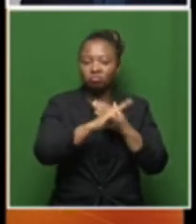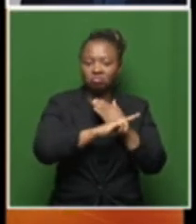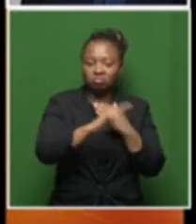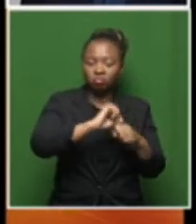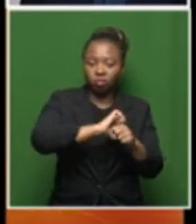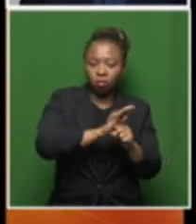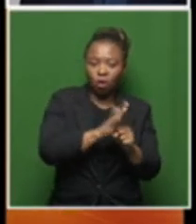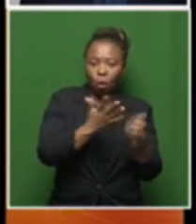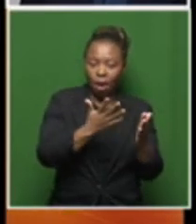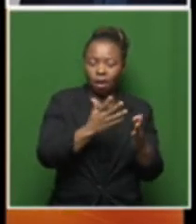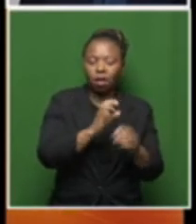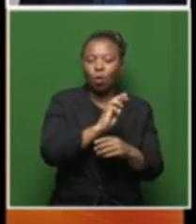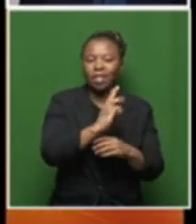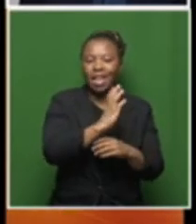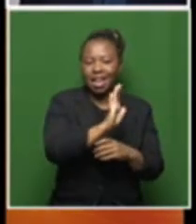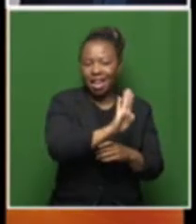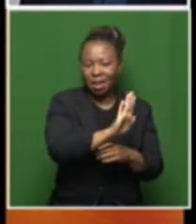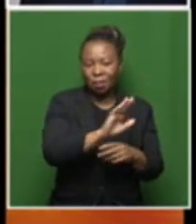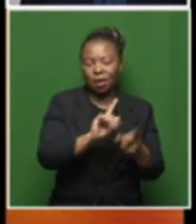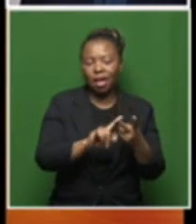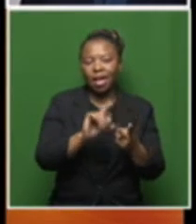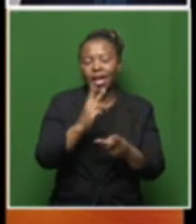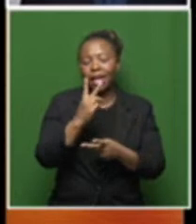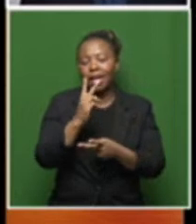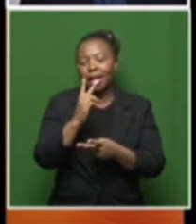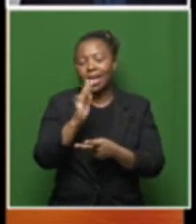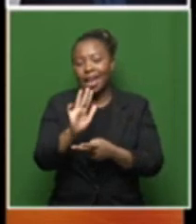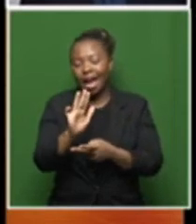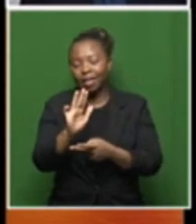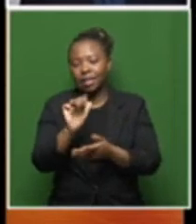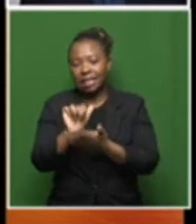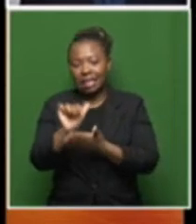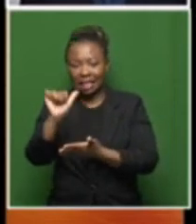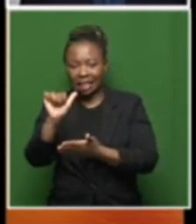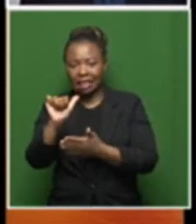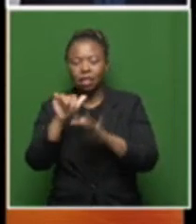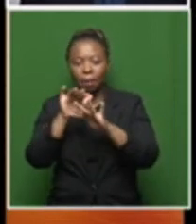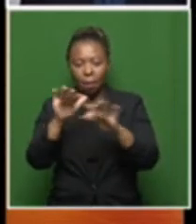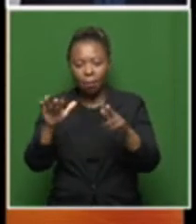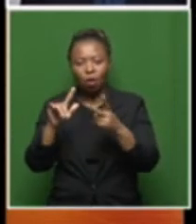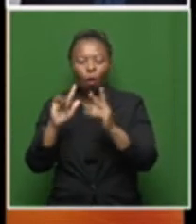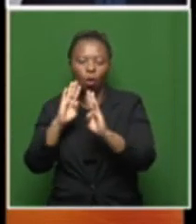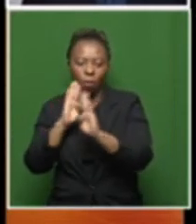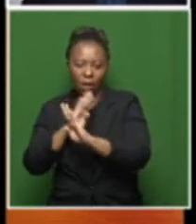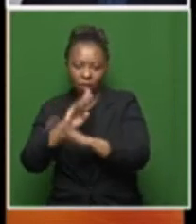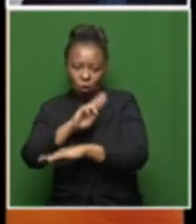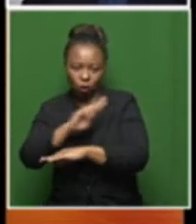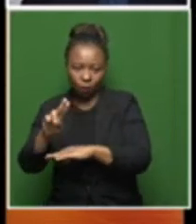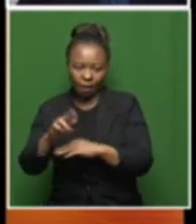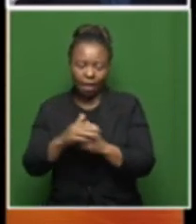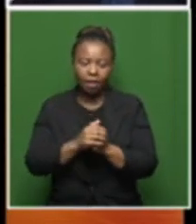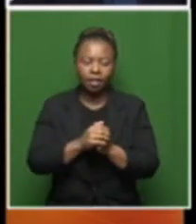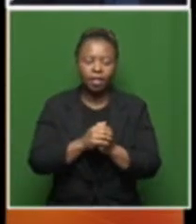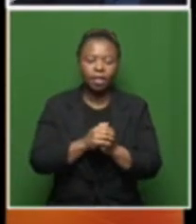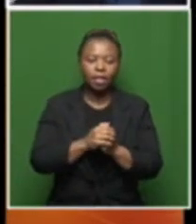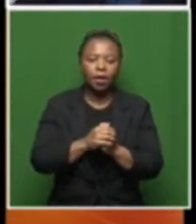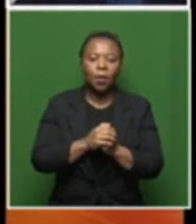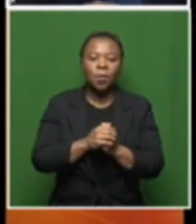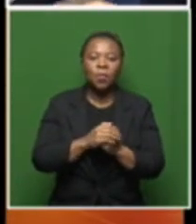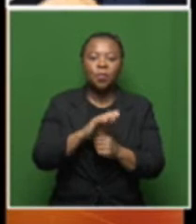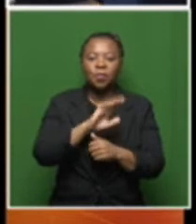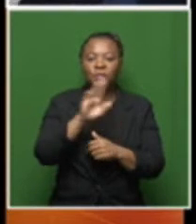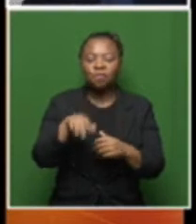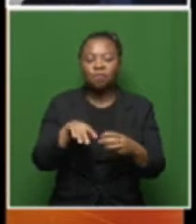in Western Cape, 960 in public hospitals, 1,300 in public and private hospitals. And